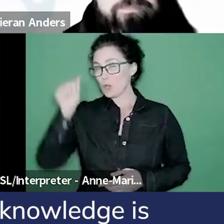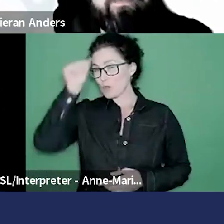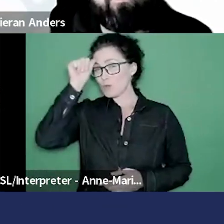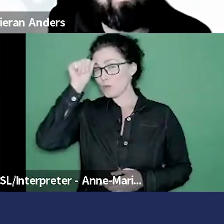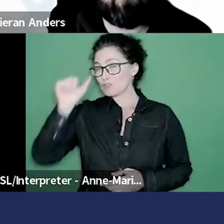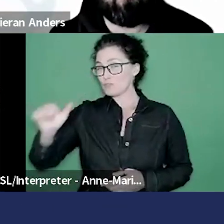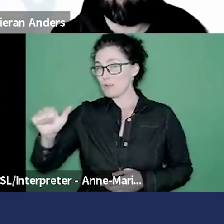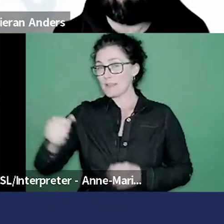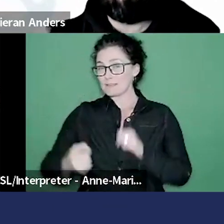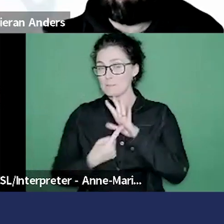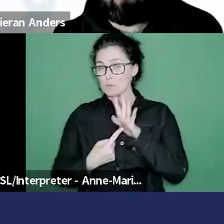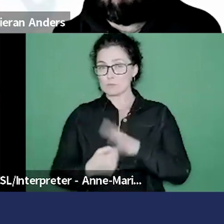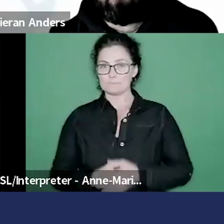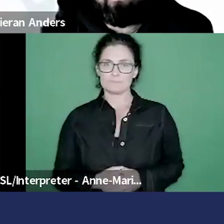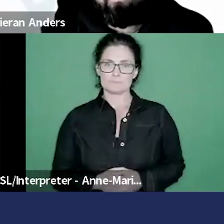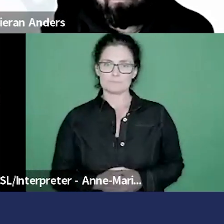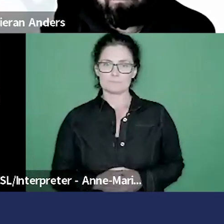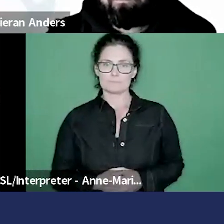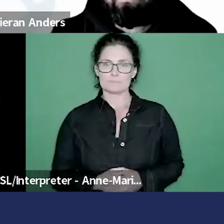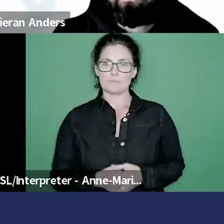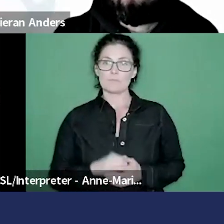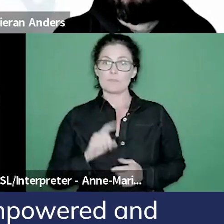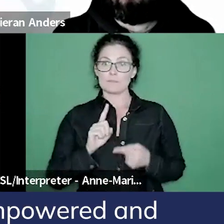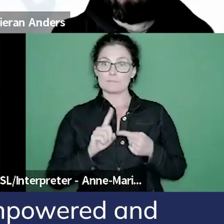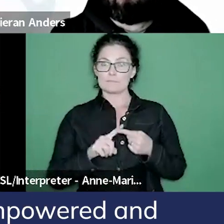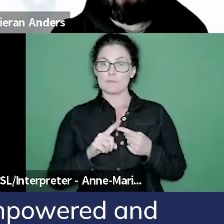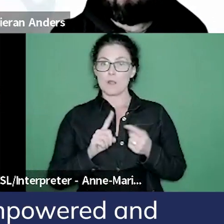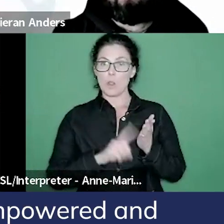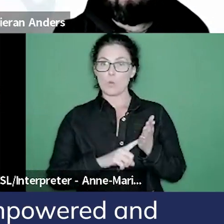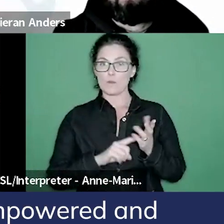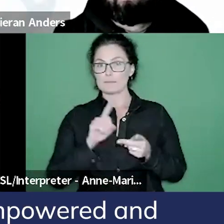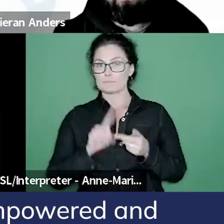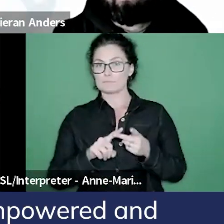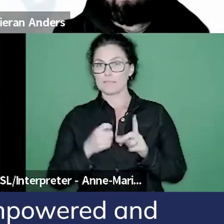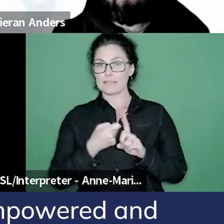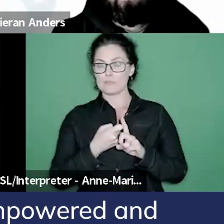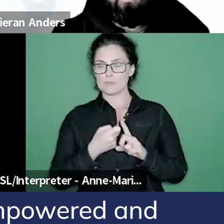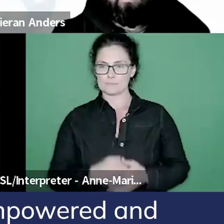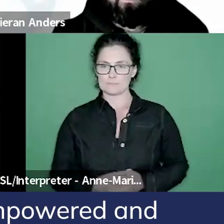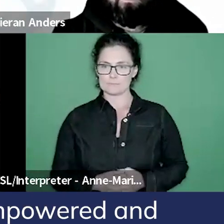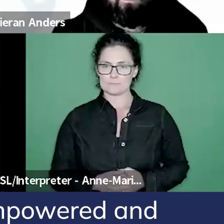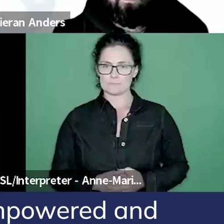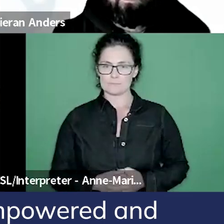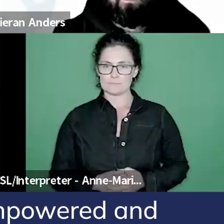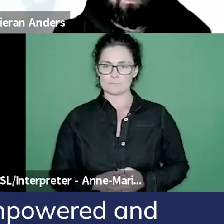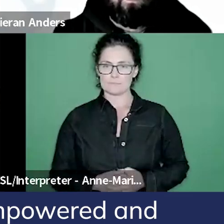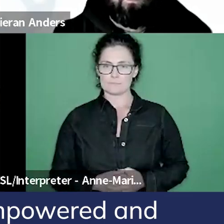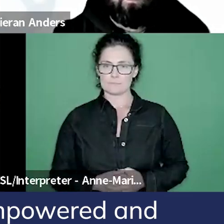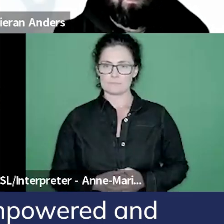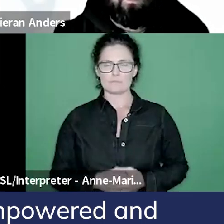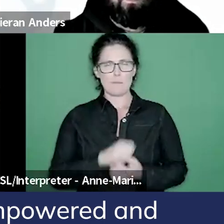Lizzie. Lorna, I'll go to you next, and then to Kieran. So I think feeling empowered